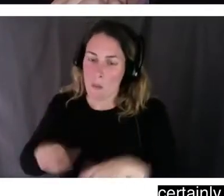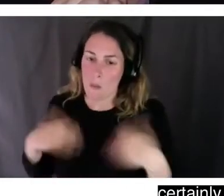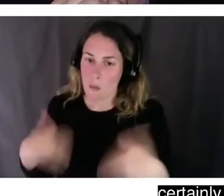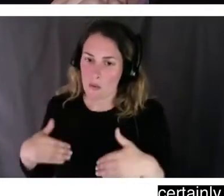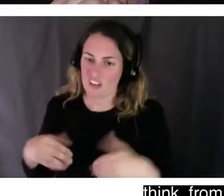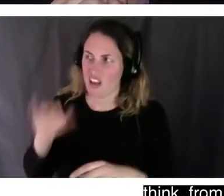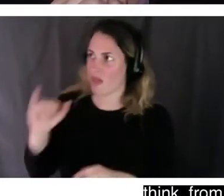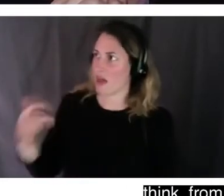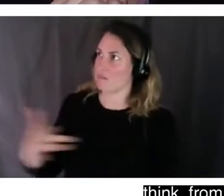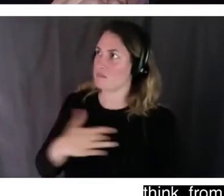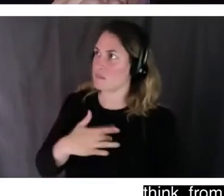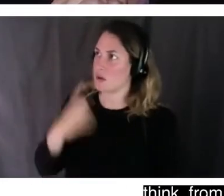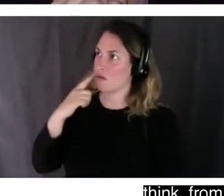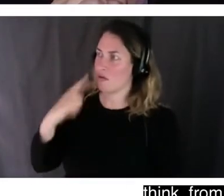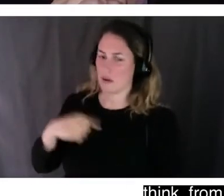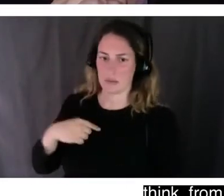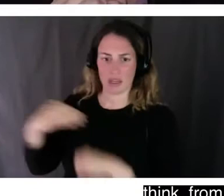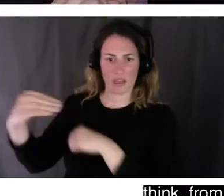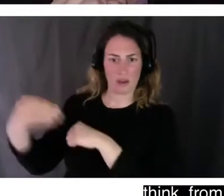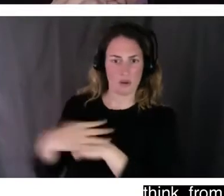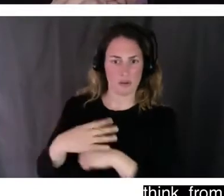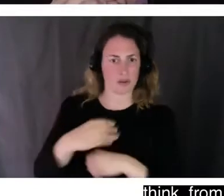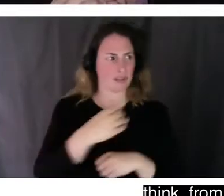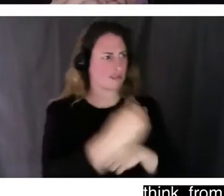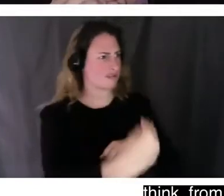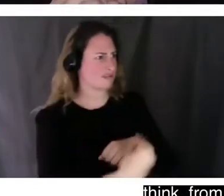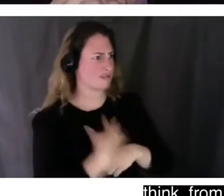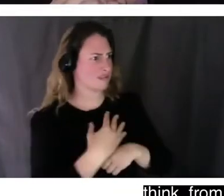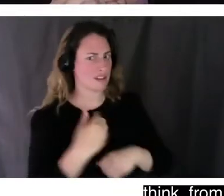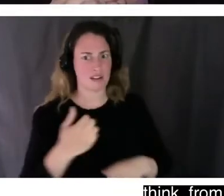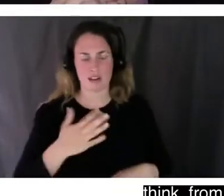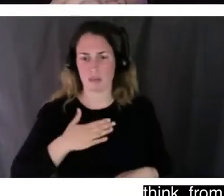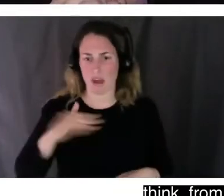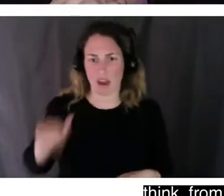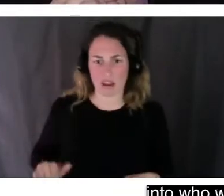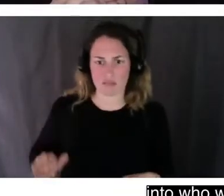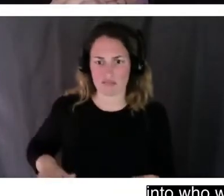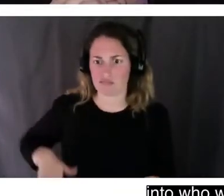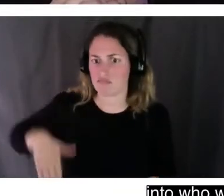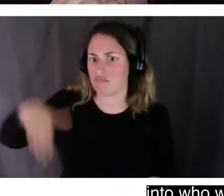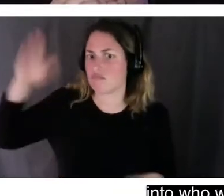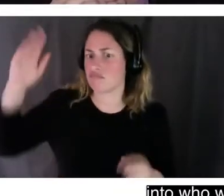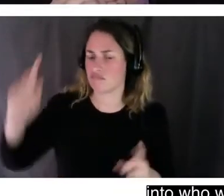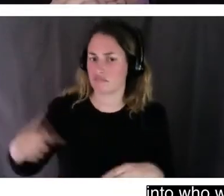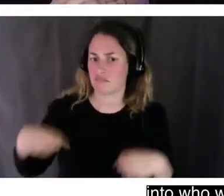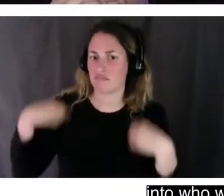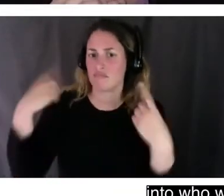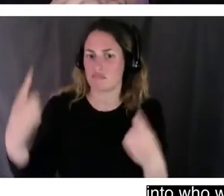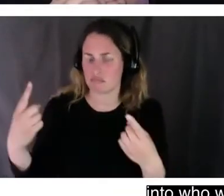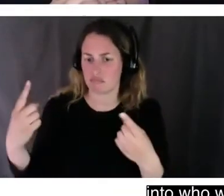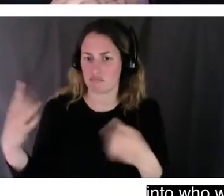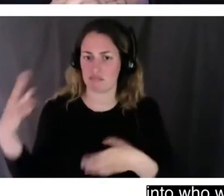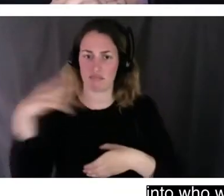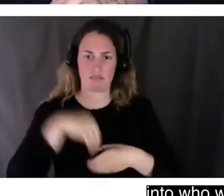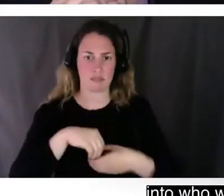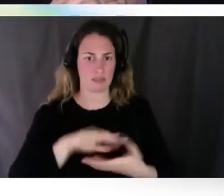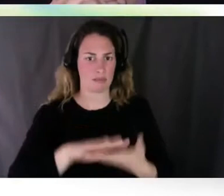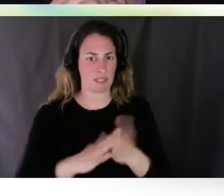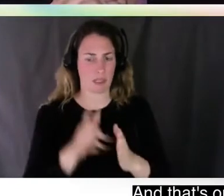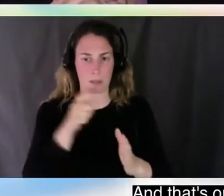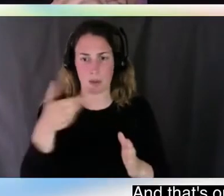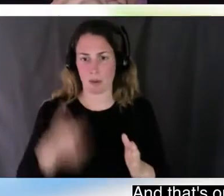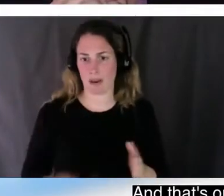lot of influence, I think, from childhood experiences that go into who we are as individuals, as